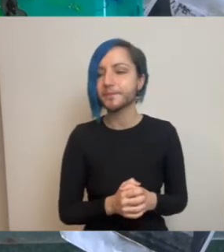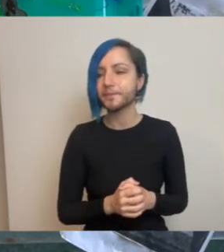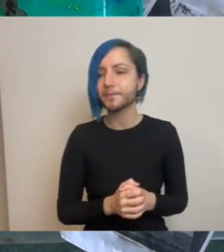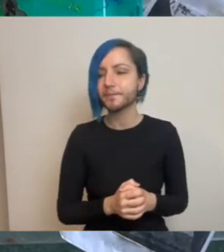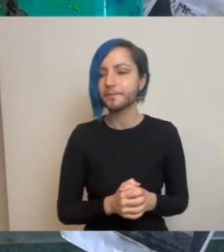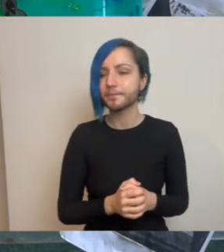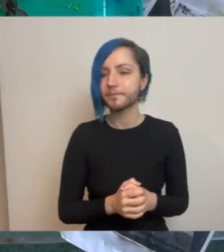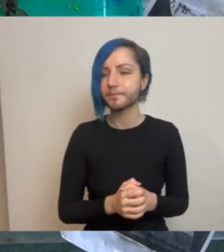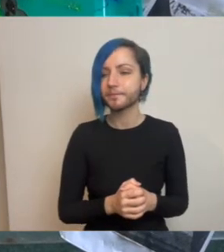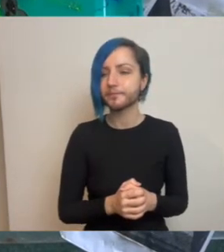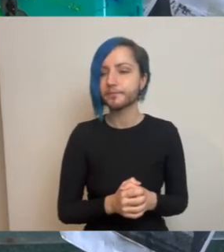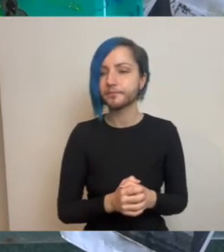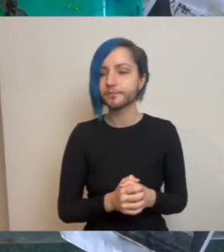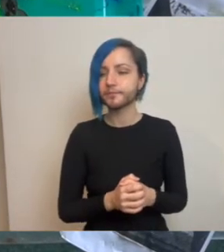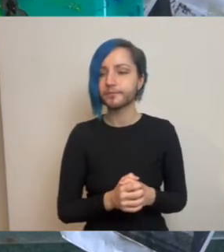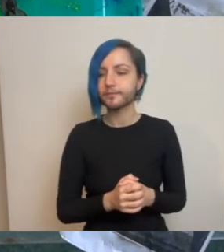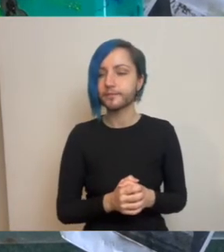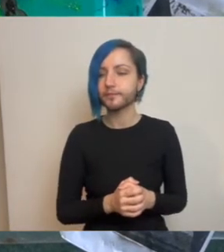Going like that. Here we